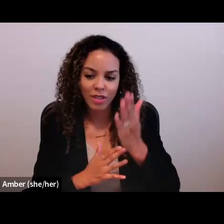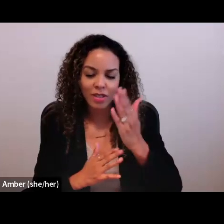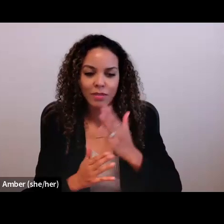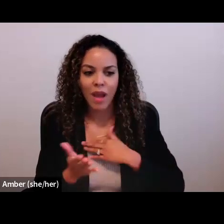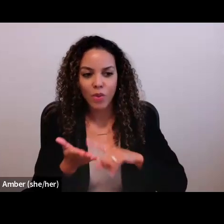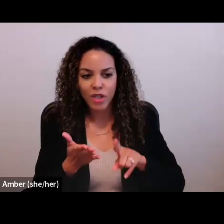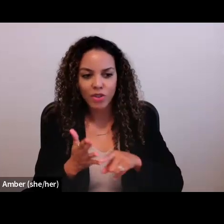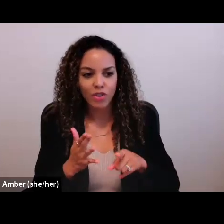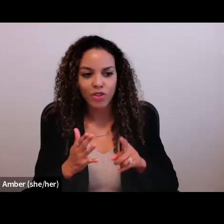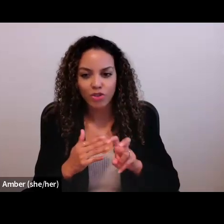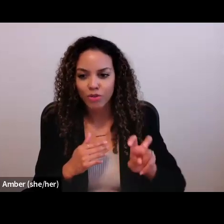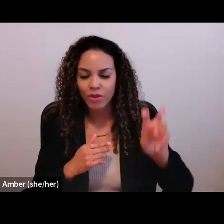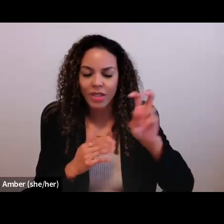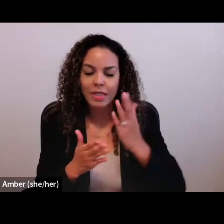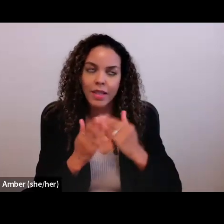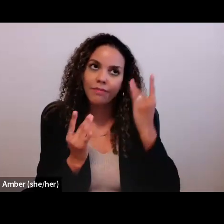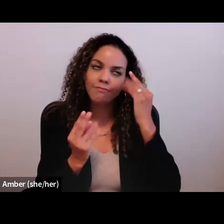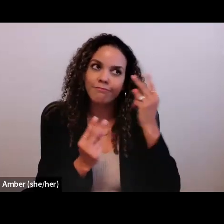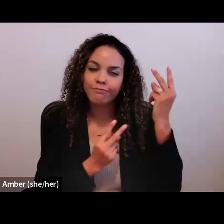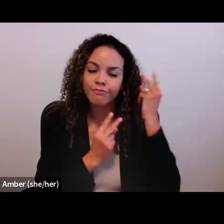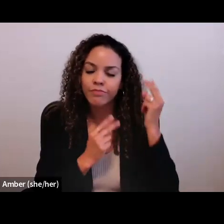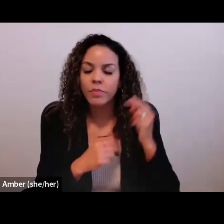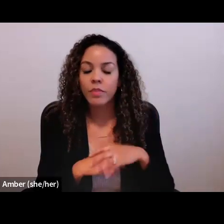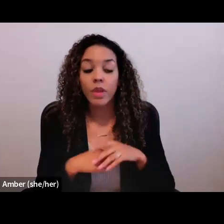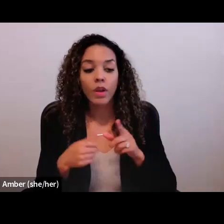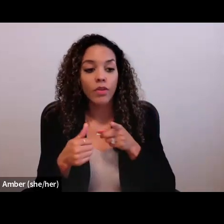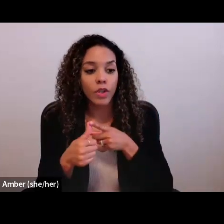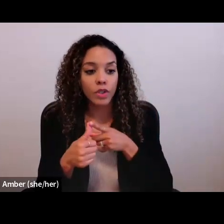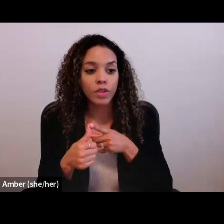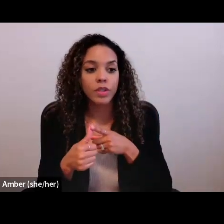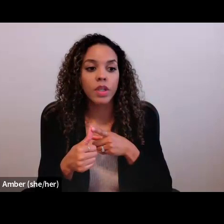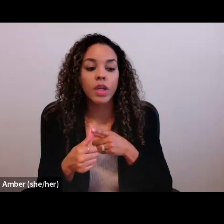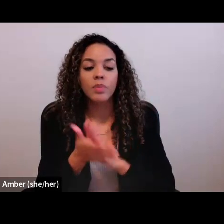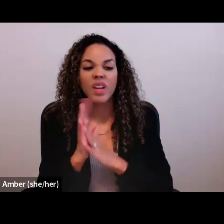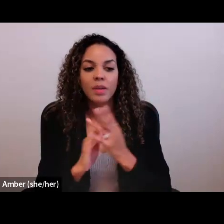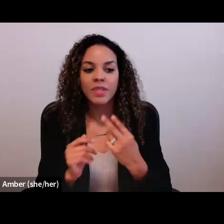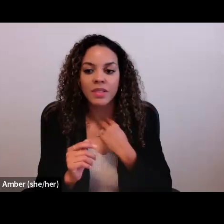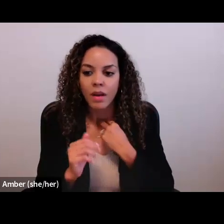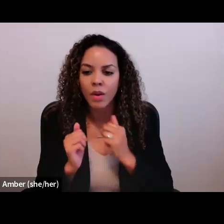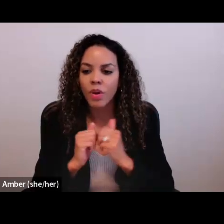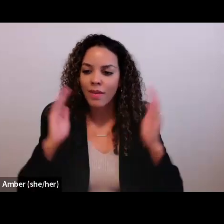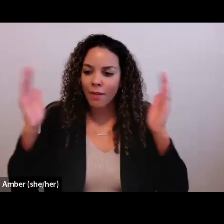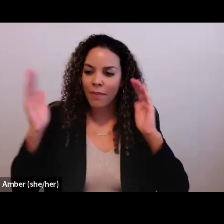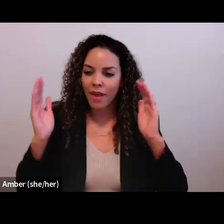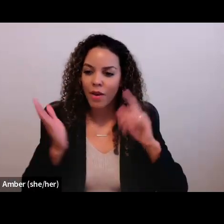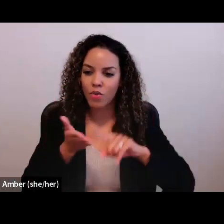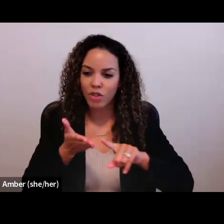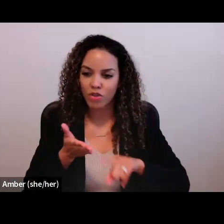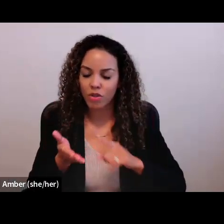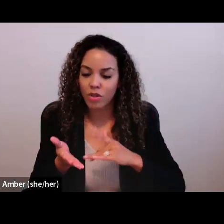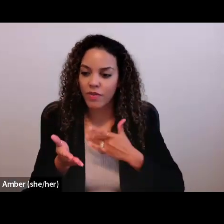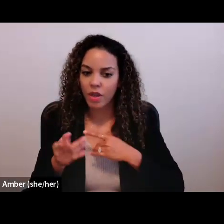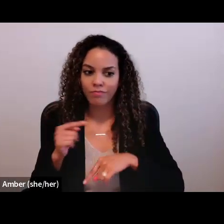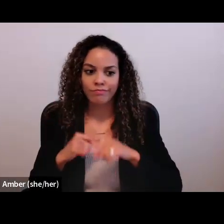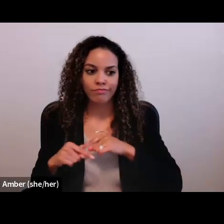some reflections. One is getting stuck in comparative research, like I talked about before, and the default to using reference